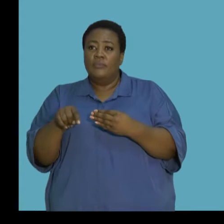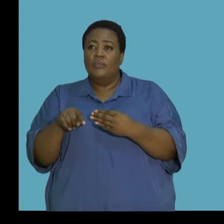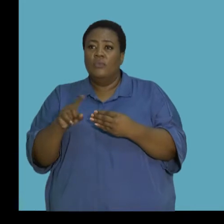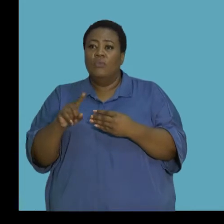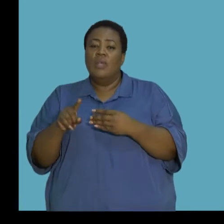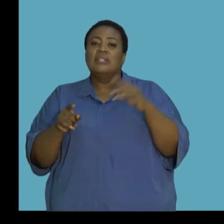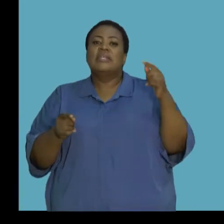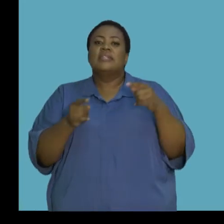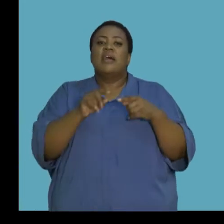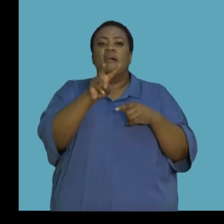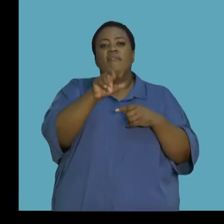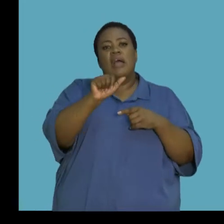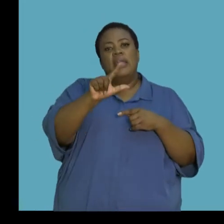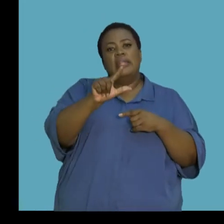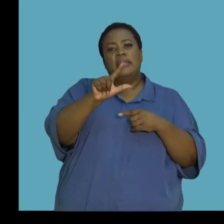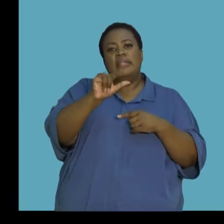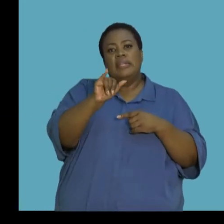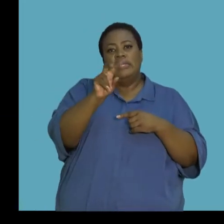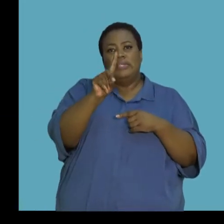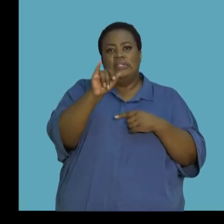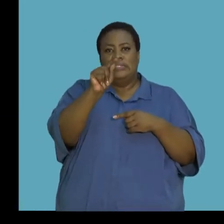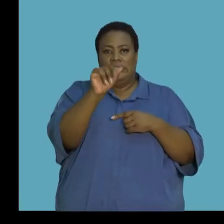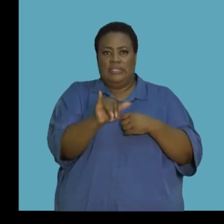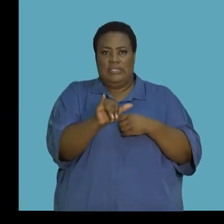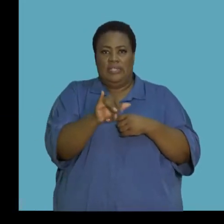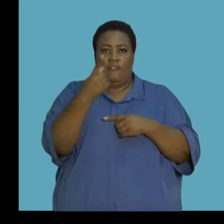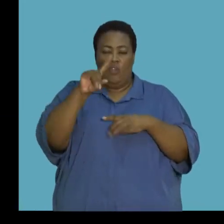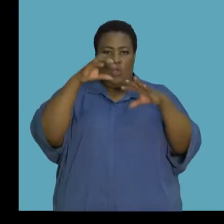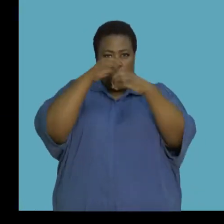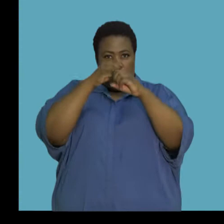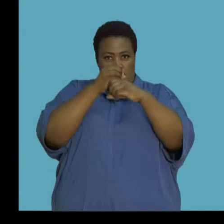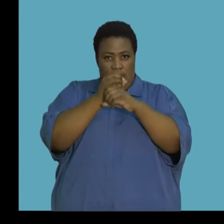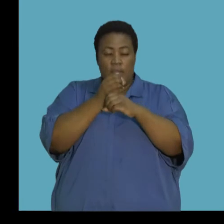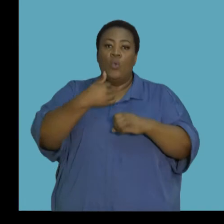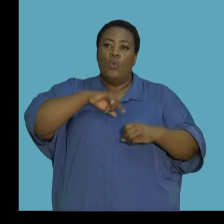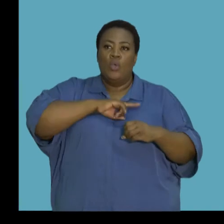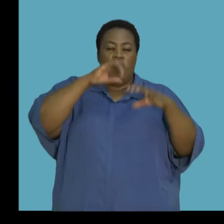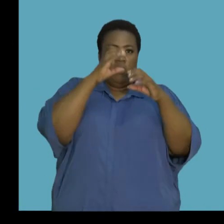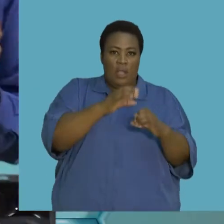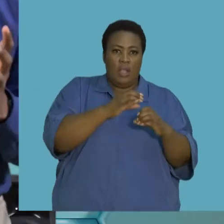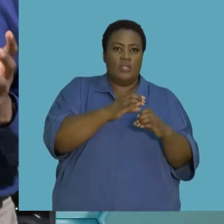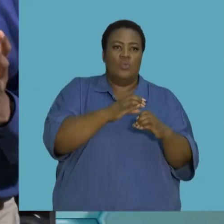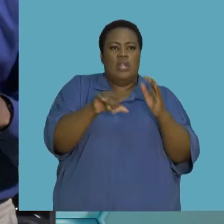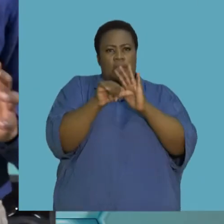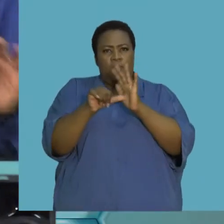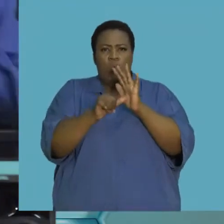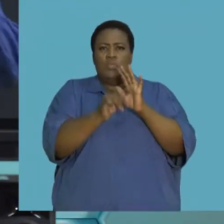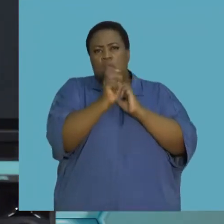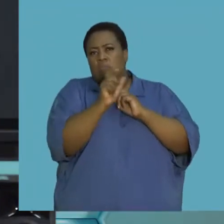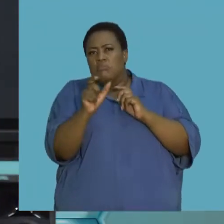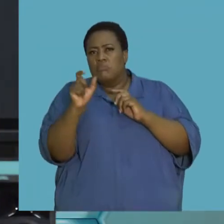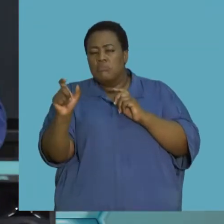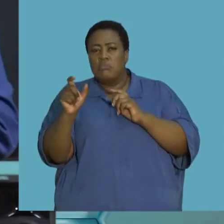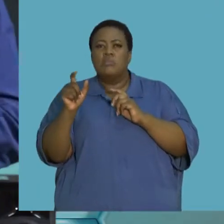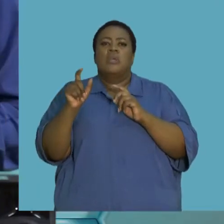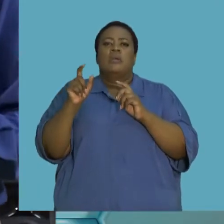to what we refer to as the validity of an experiment. So guys, we've looked at some key concepts. We've looked at the